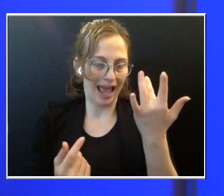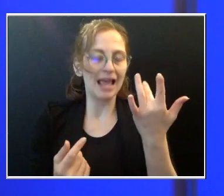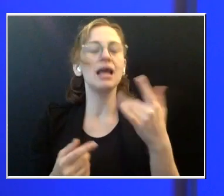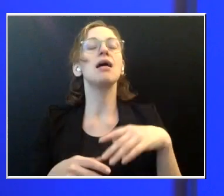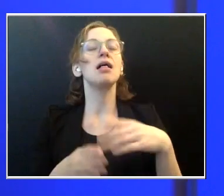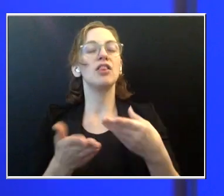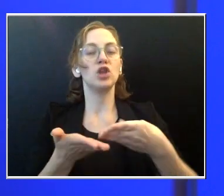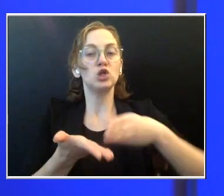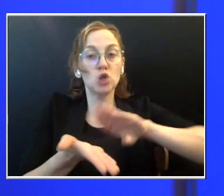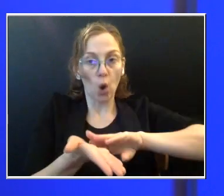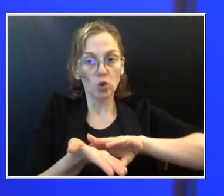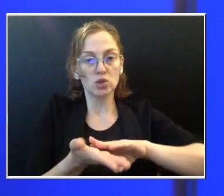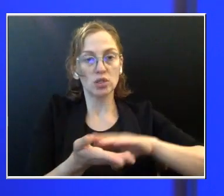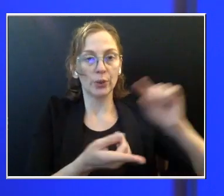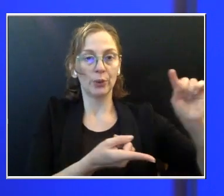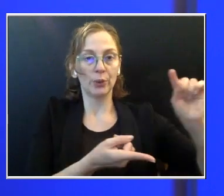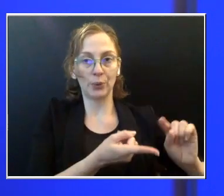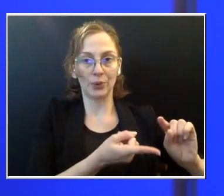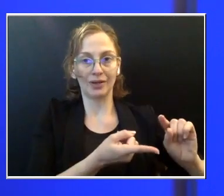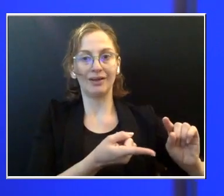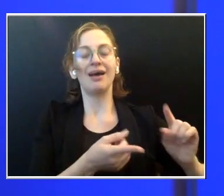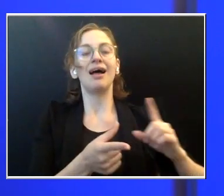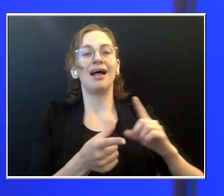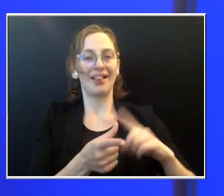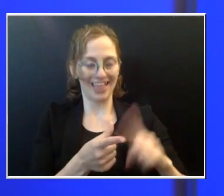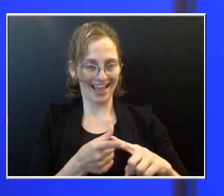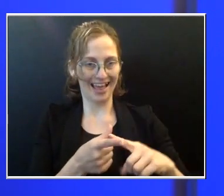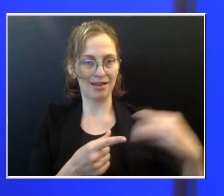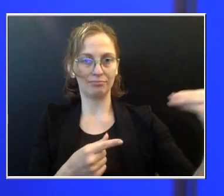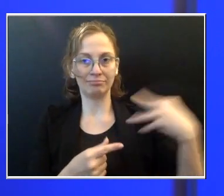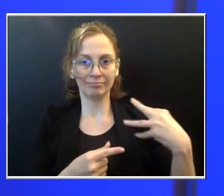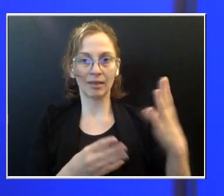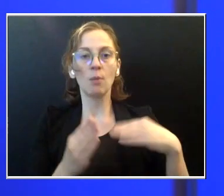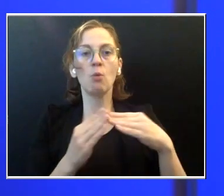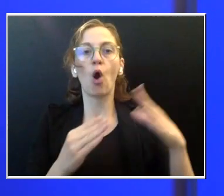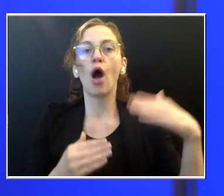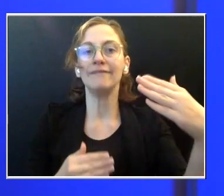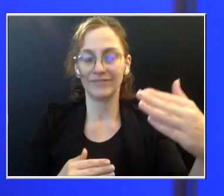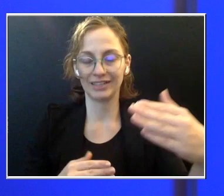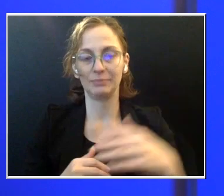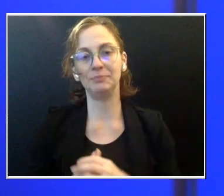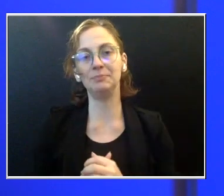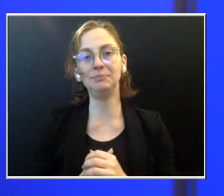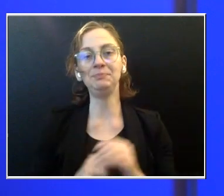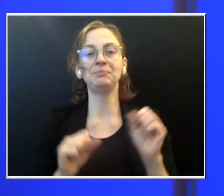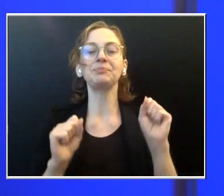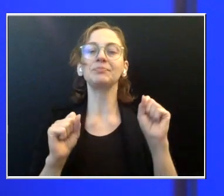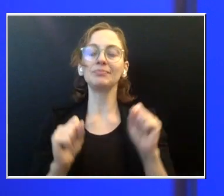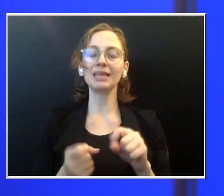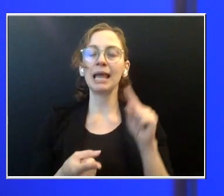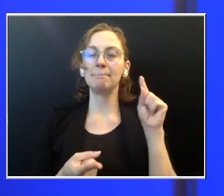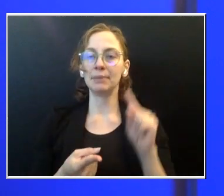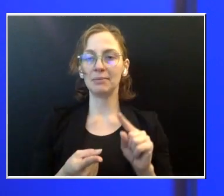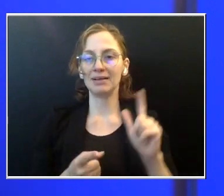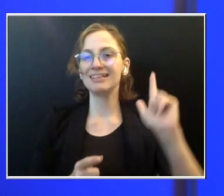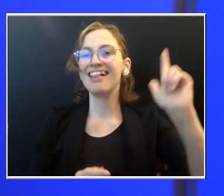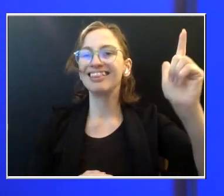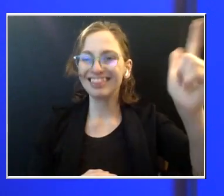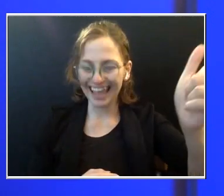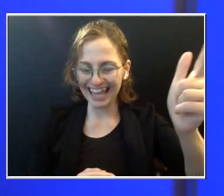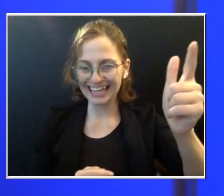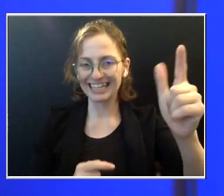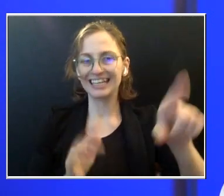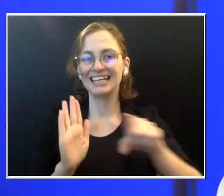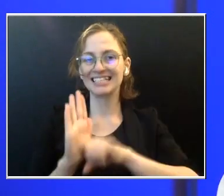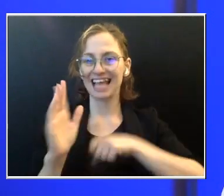it can reduce late side effects. Now, it's not going to do anything to mitigate acute side effects, as Claudia can attest, but it does reduce